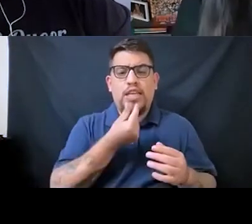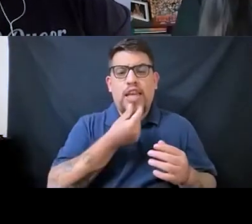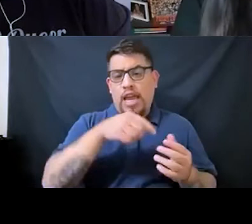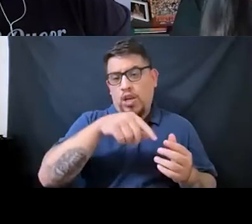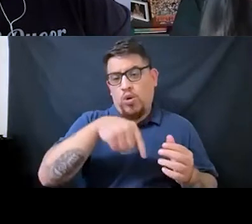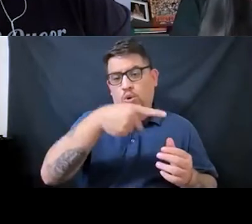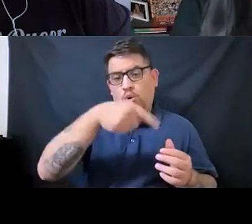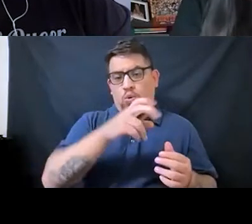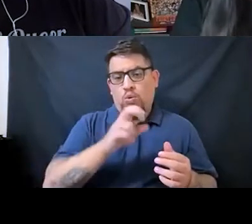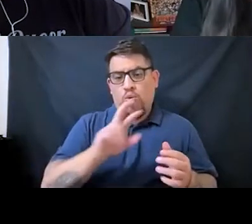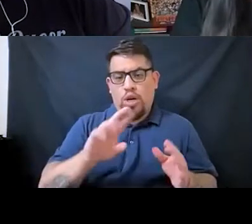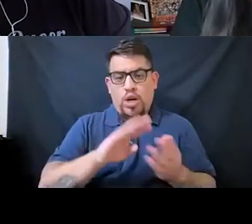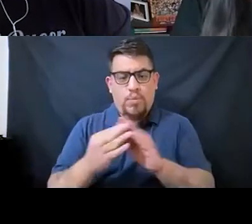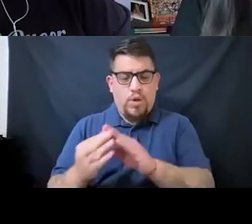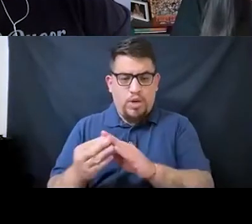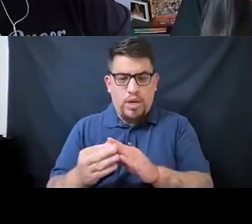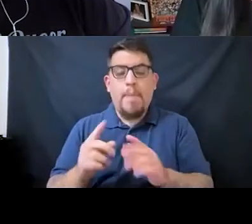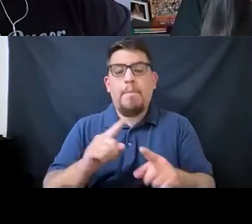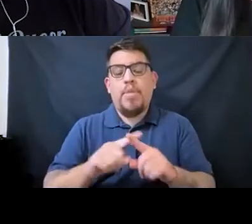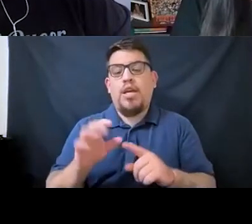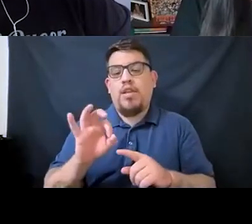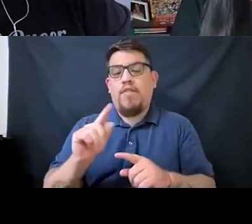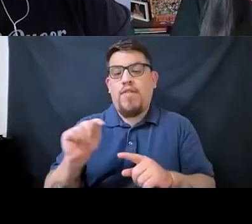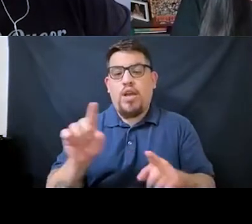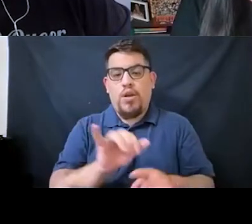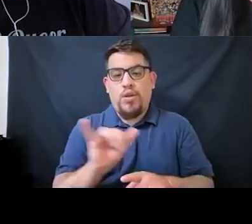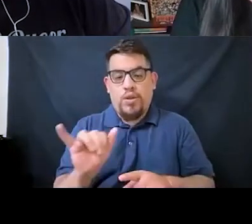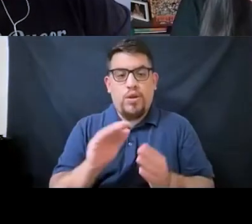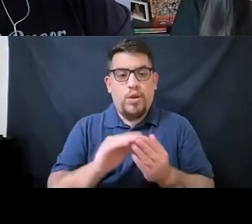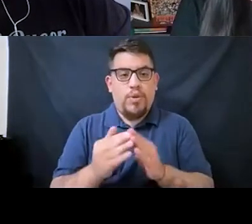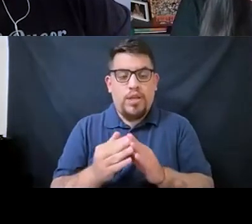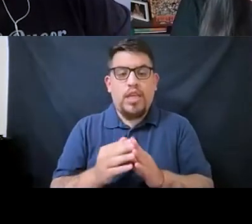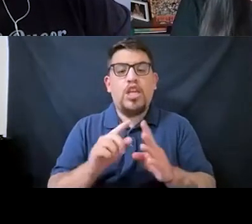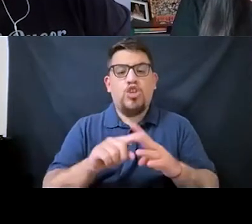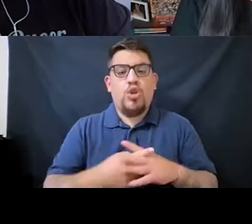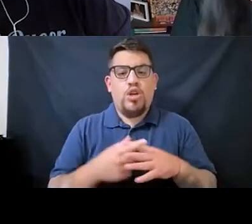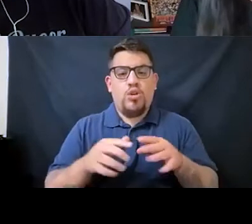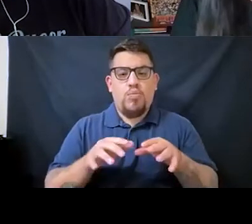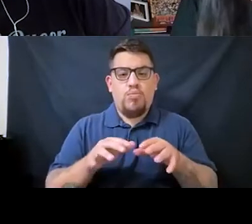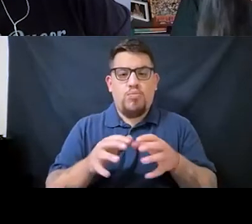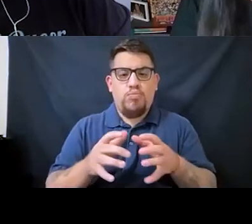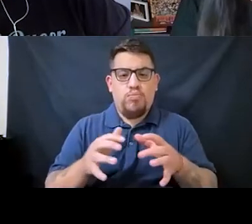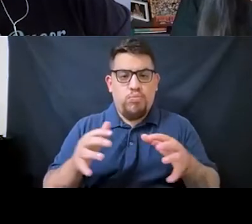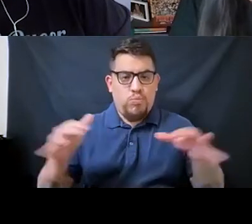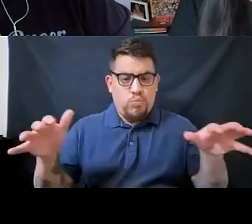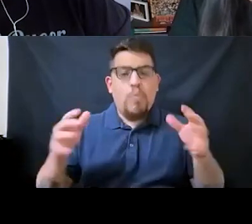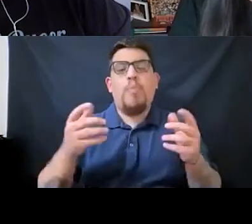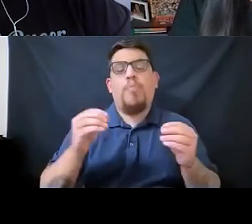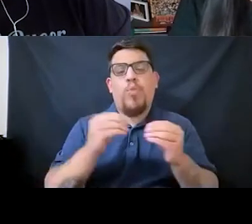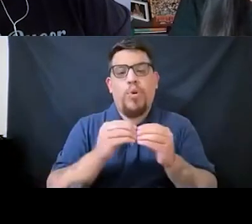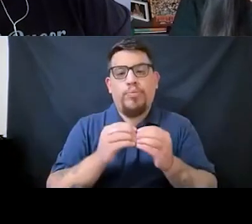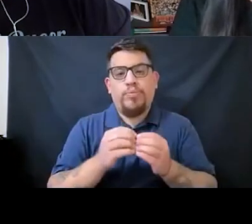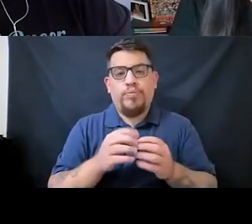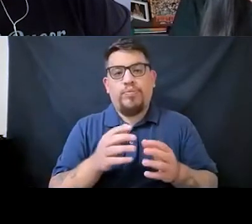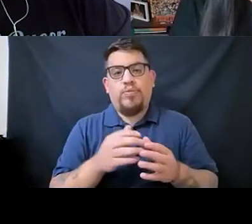the Venn diagram of fat and queer, and a community that's starting to grow and flourish. And we've